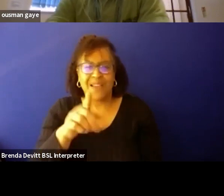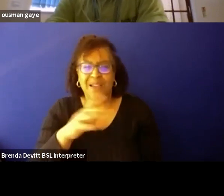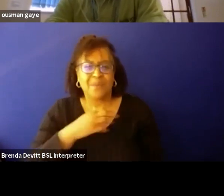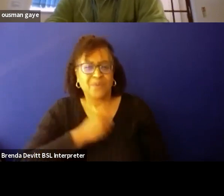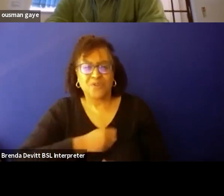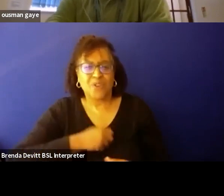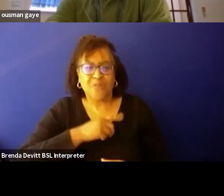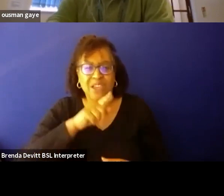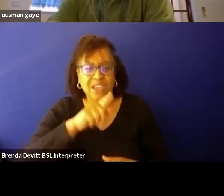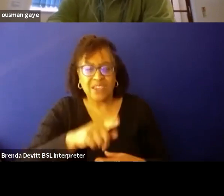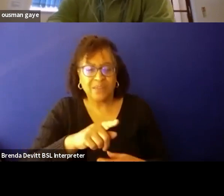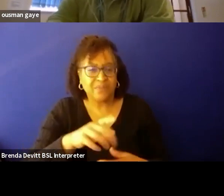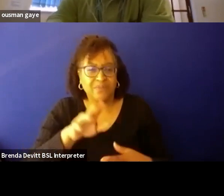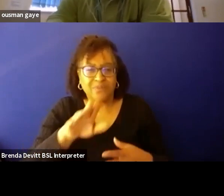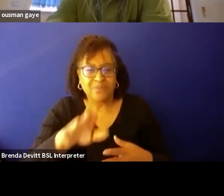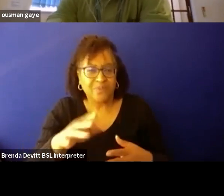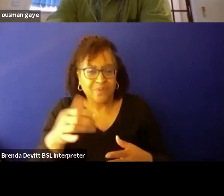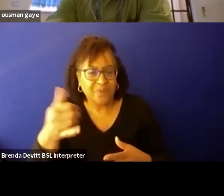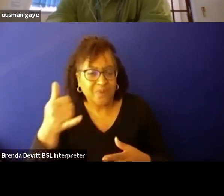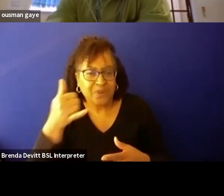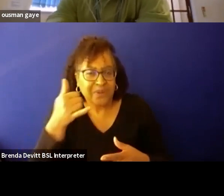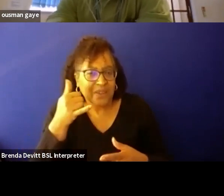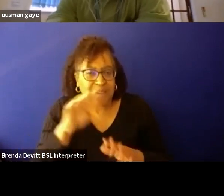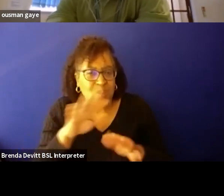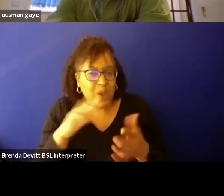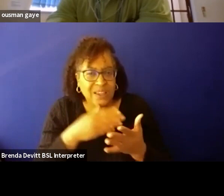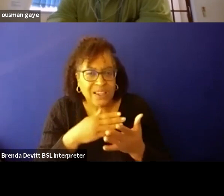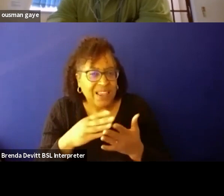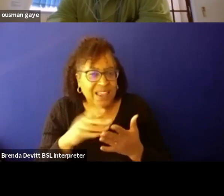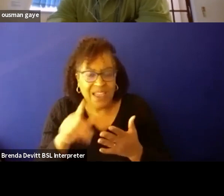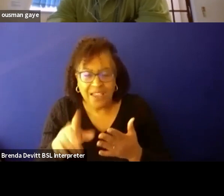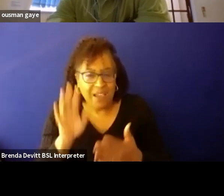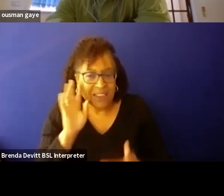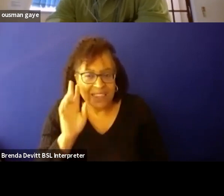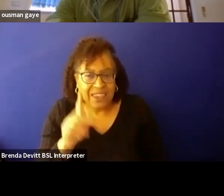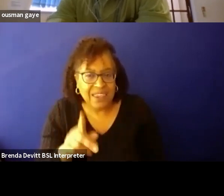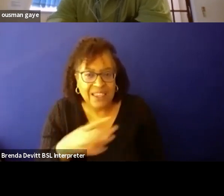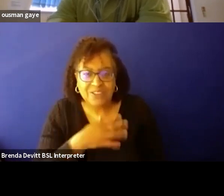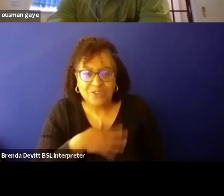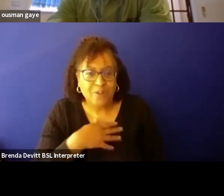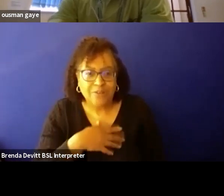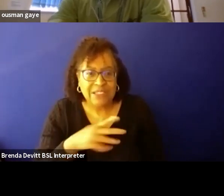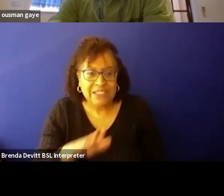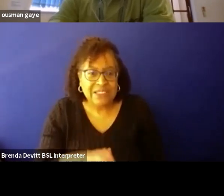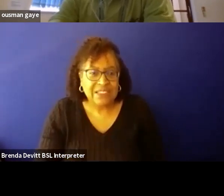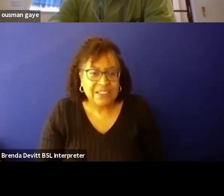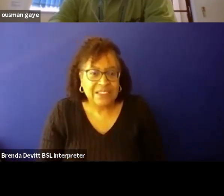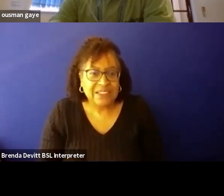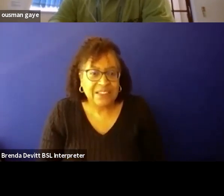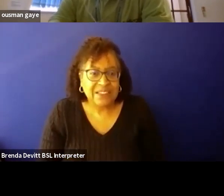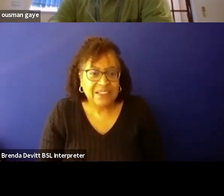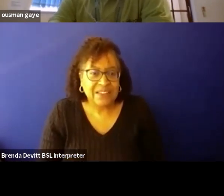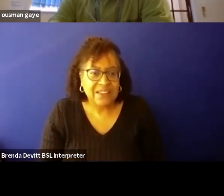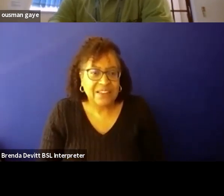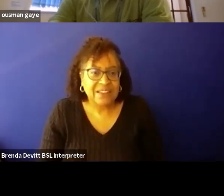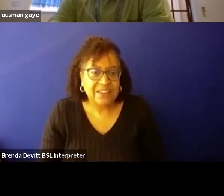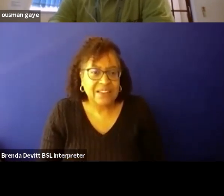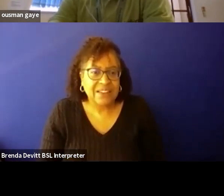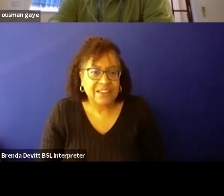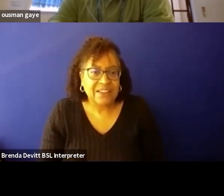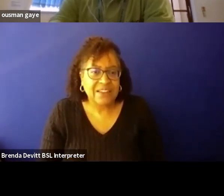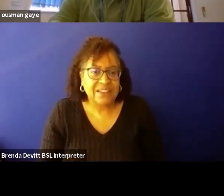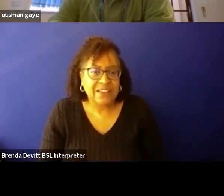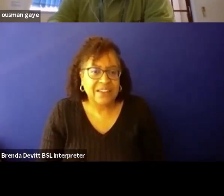honestly. I hardly hear from you, honestly. Sorry about that, Ryan. I don't know what's the problem. You know. I was